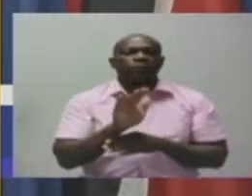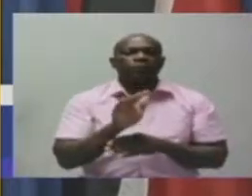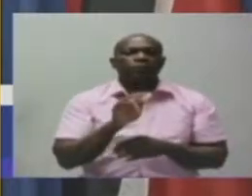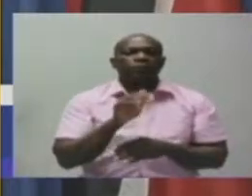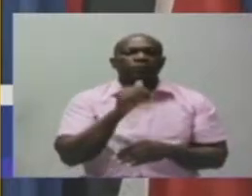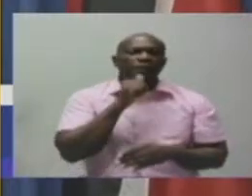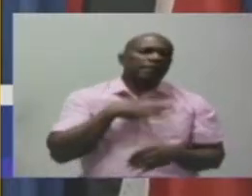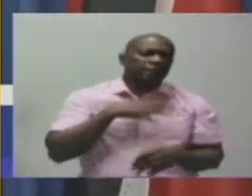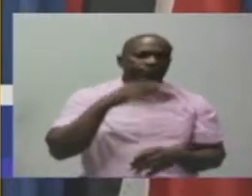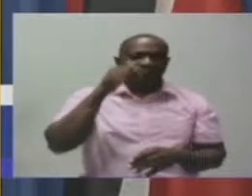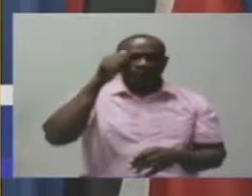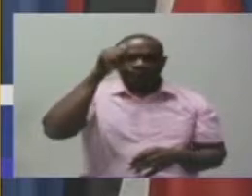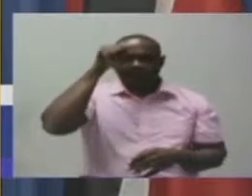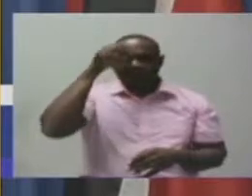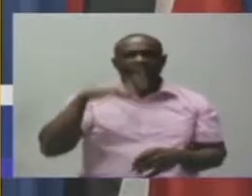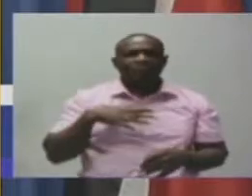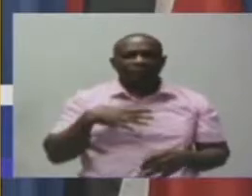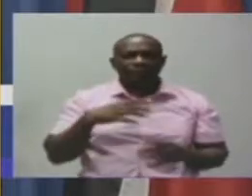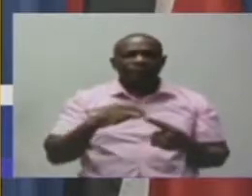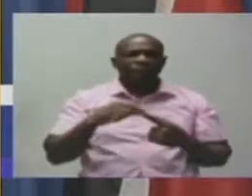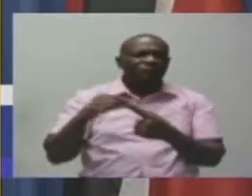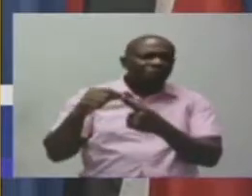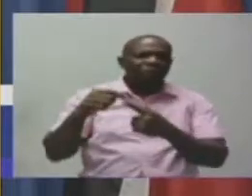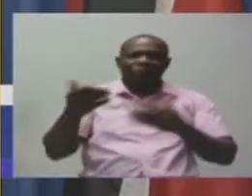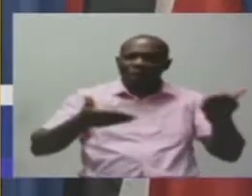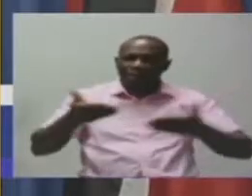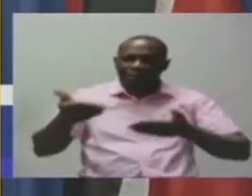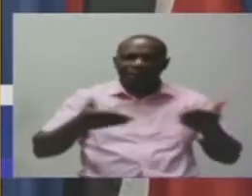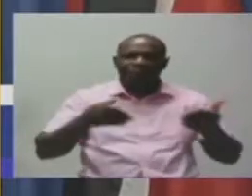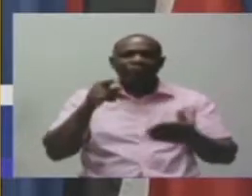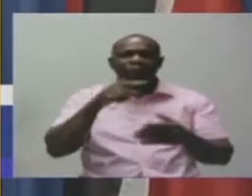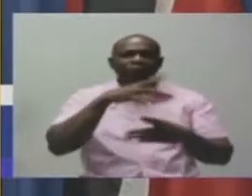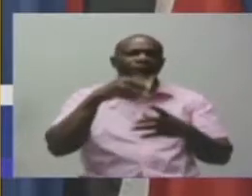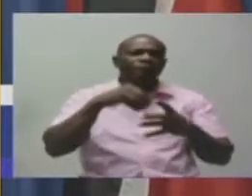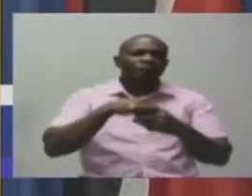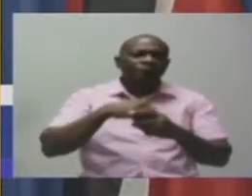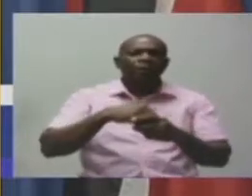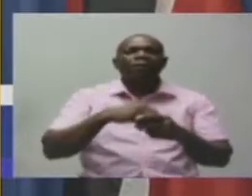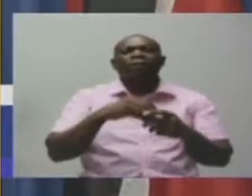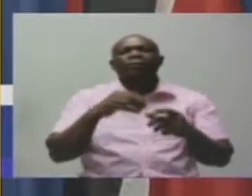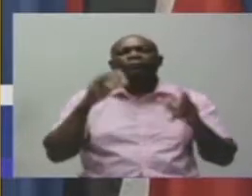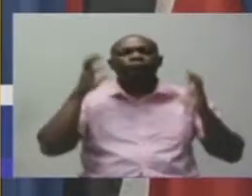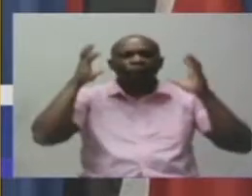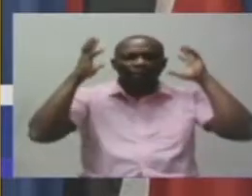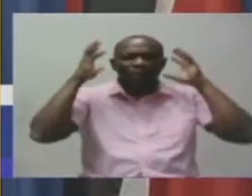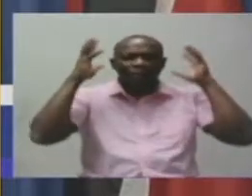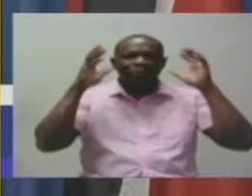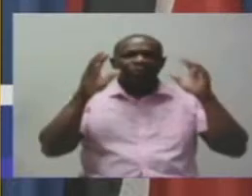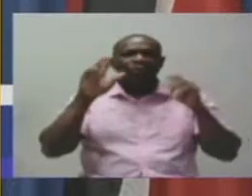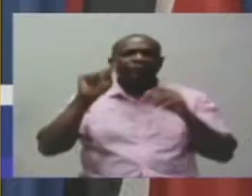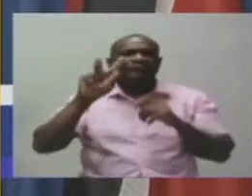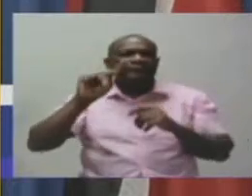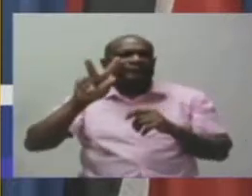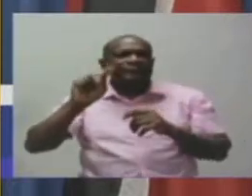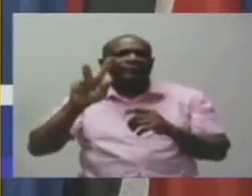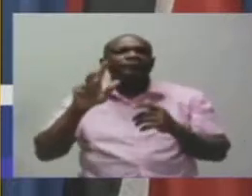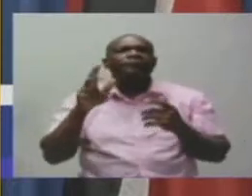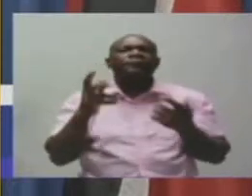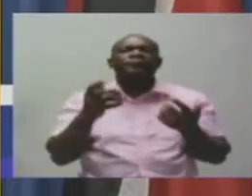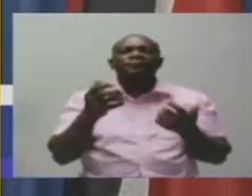and gentlemen. Special welcome to members of the media who are attending with us here this afternoon at the Diplomatic